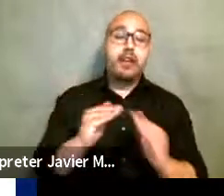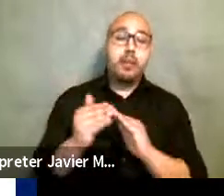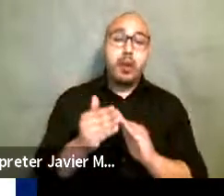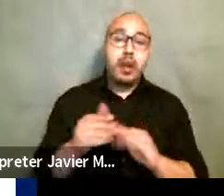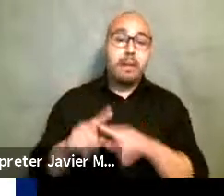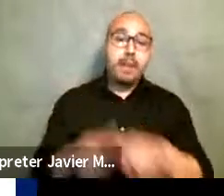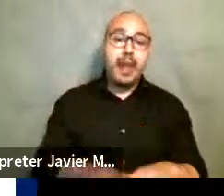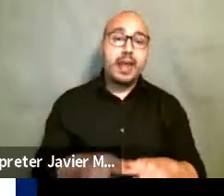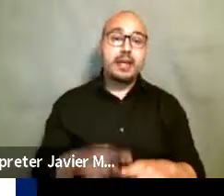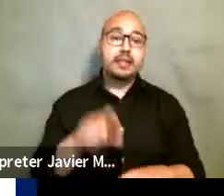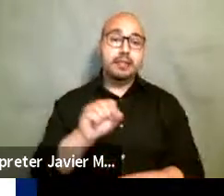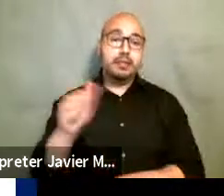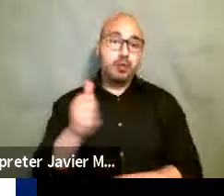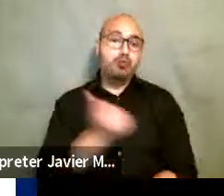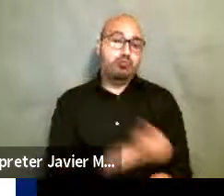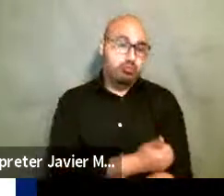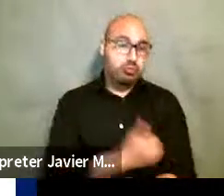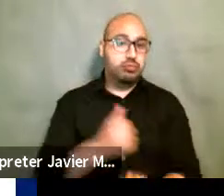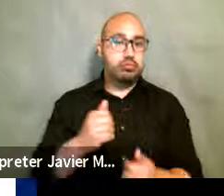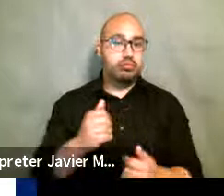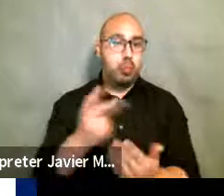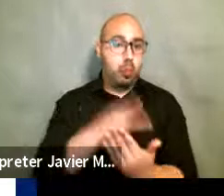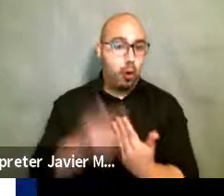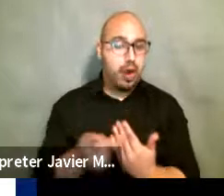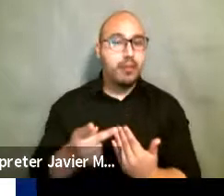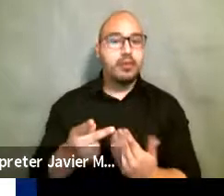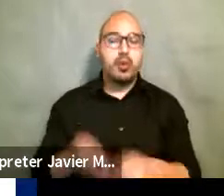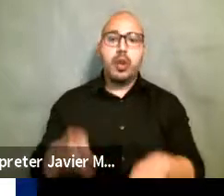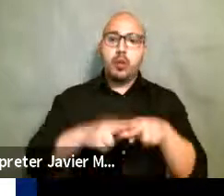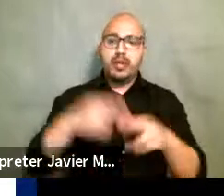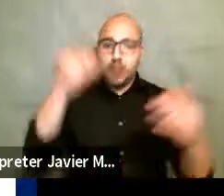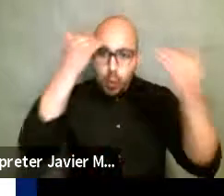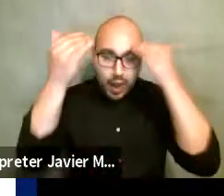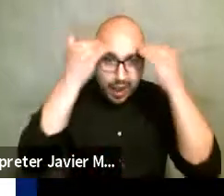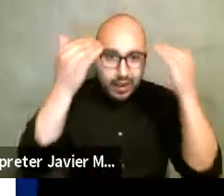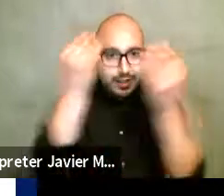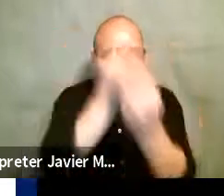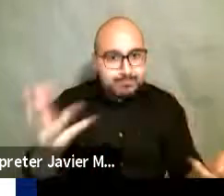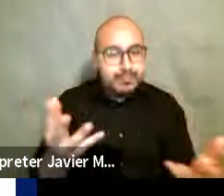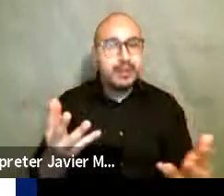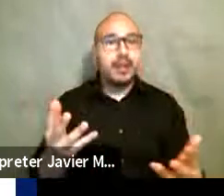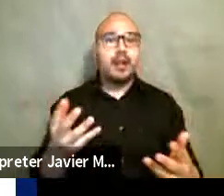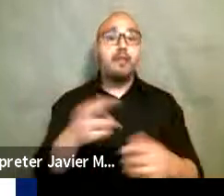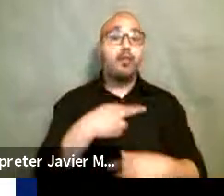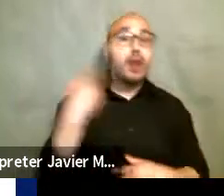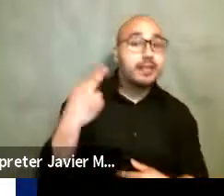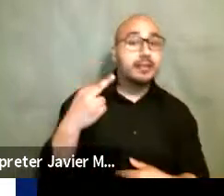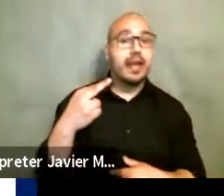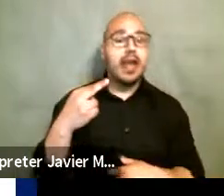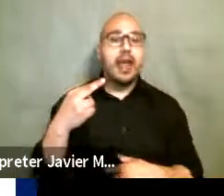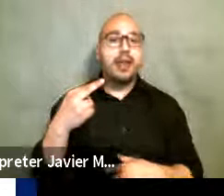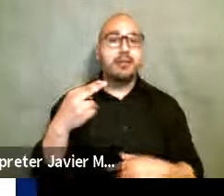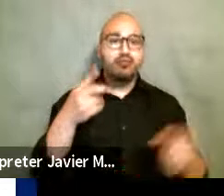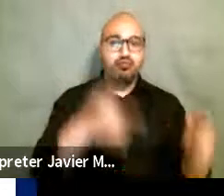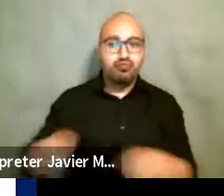abuse prevention program that is designed to increase the awareness of the risk and consequences, as well as the preventative